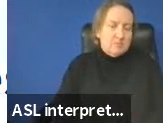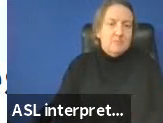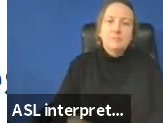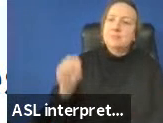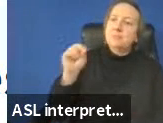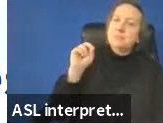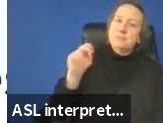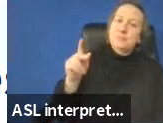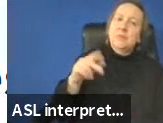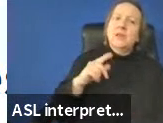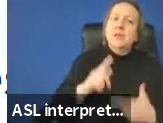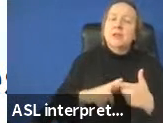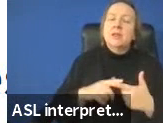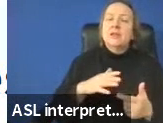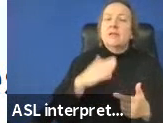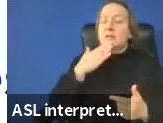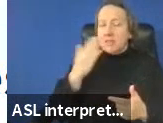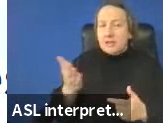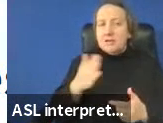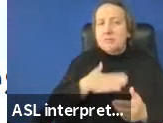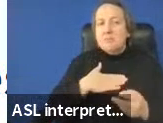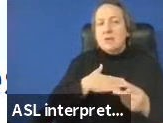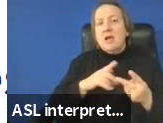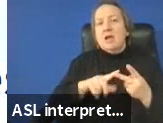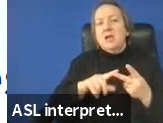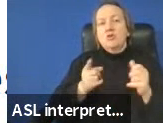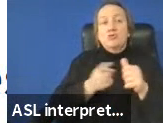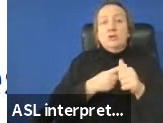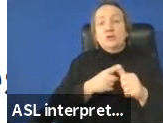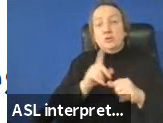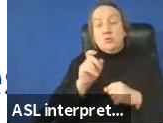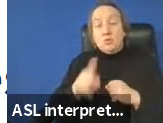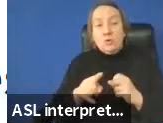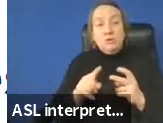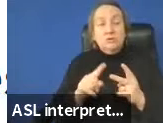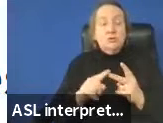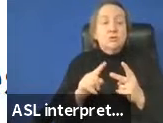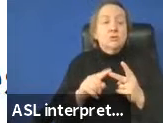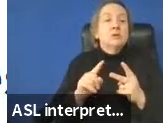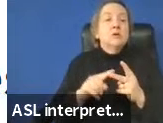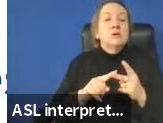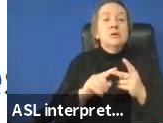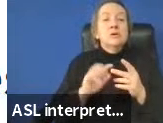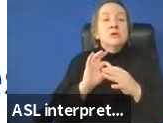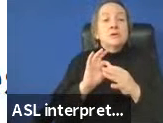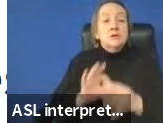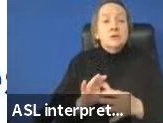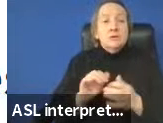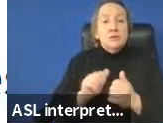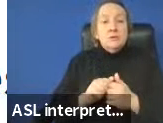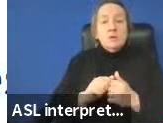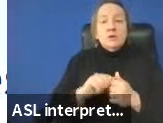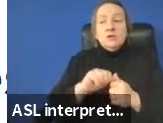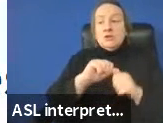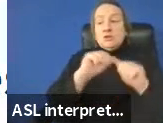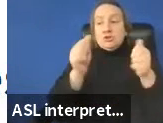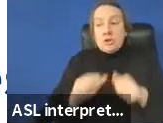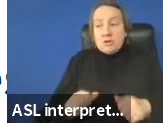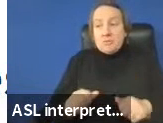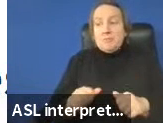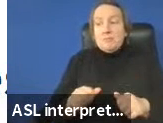Okay, and then thank you. My original question was related to the shape